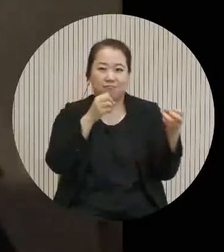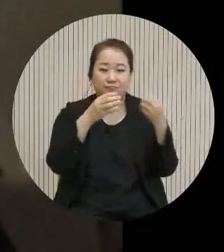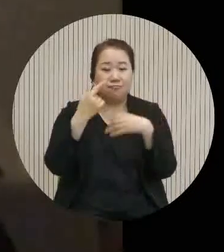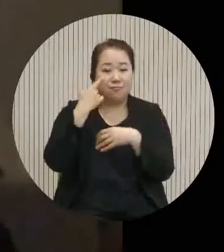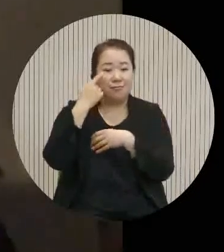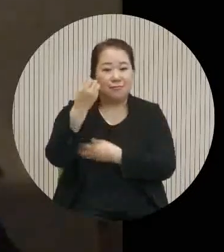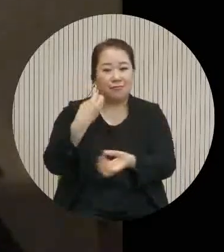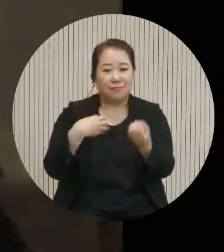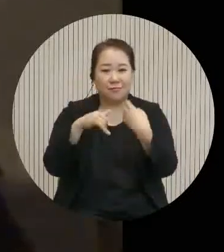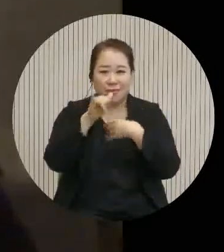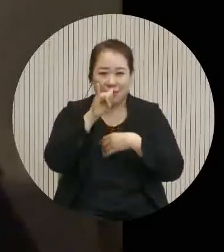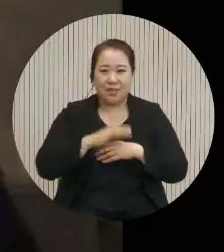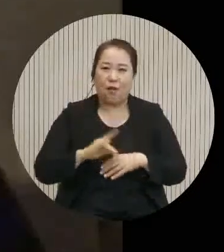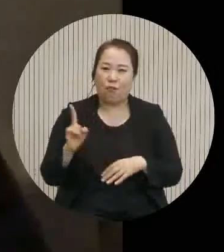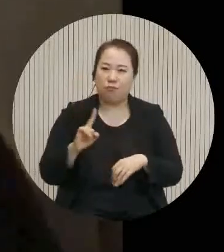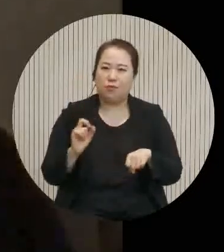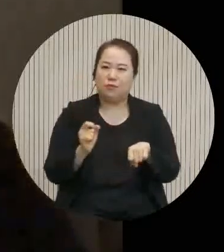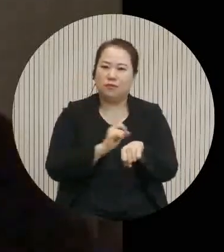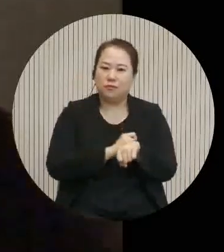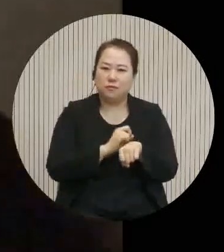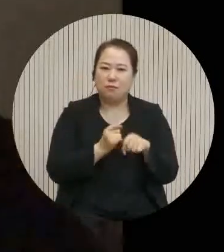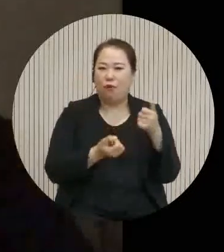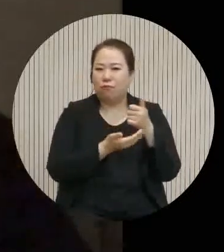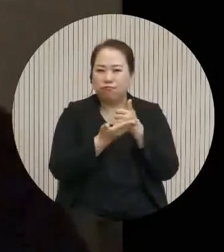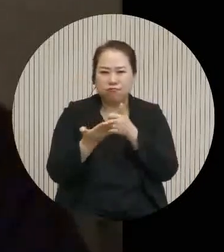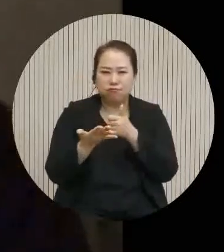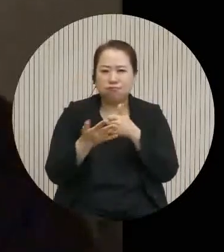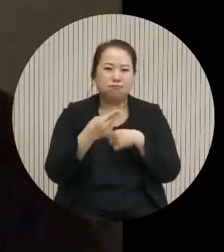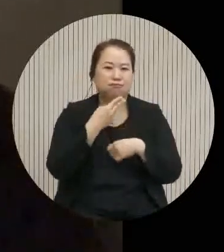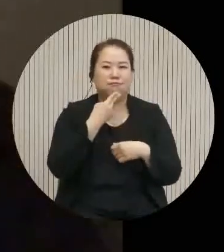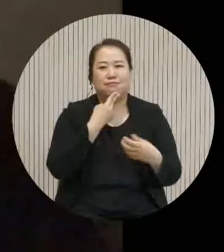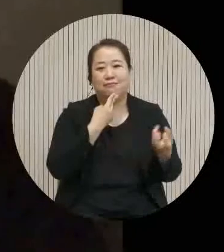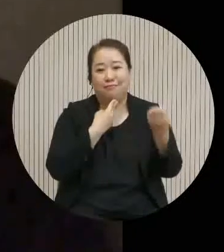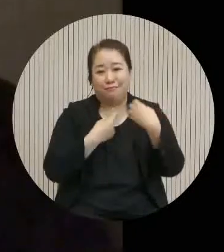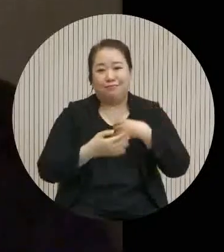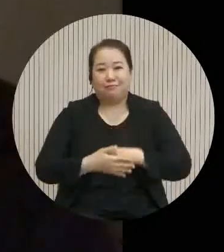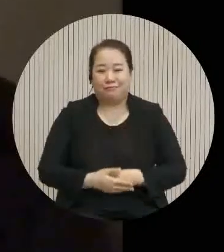counted. Well, let me summarize what we have so far.